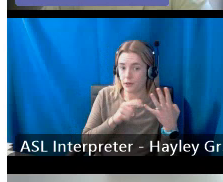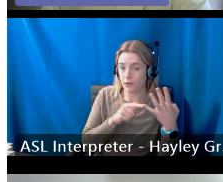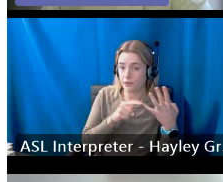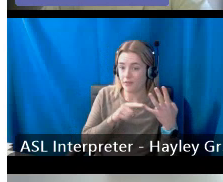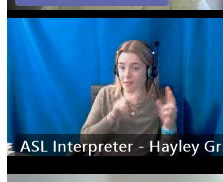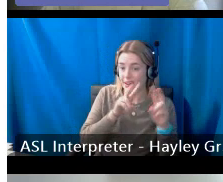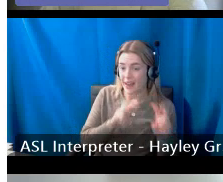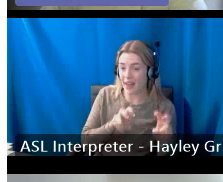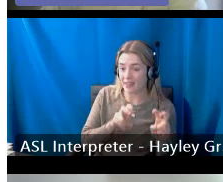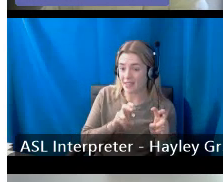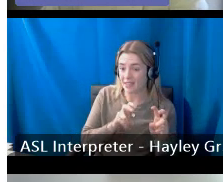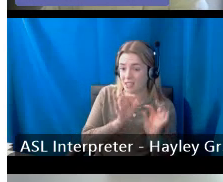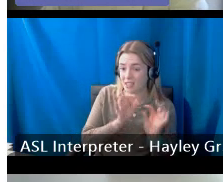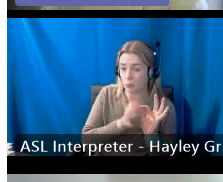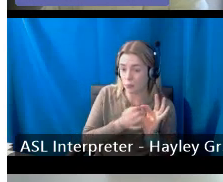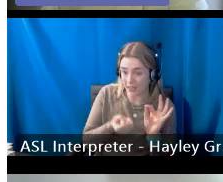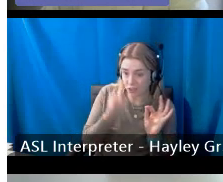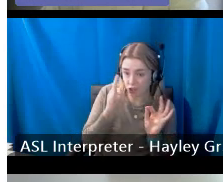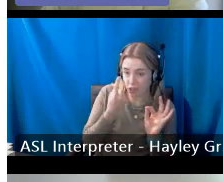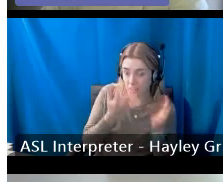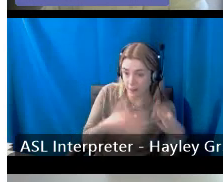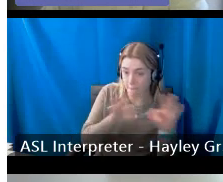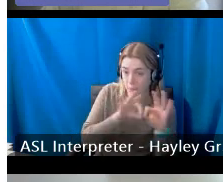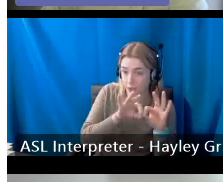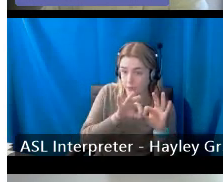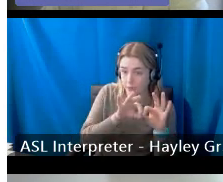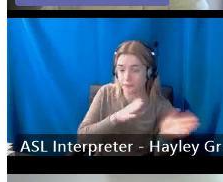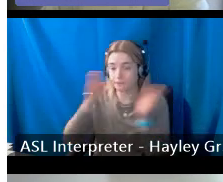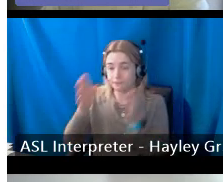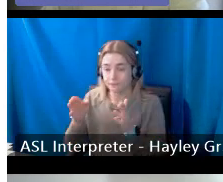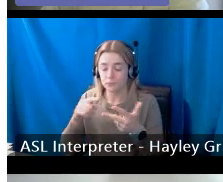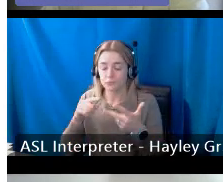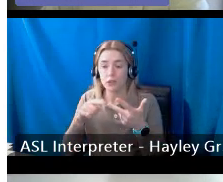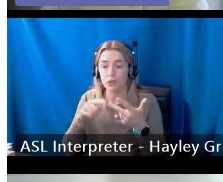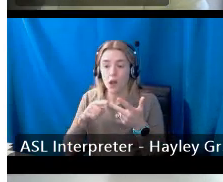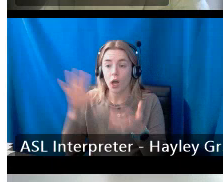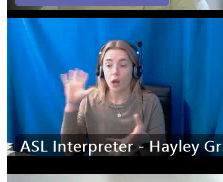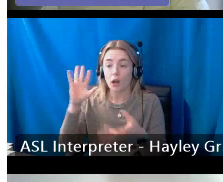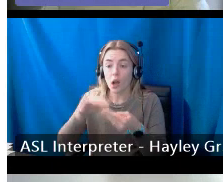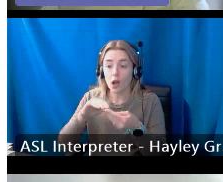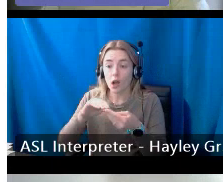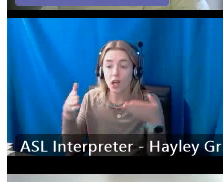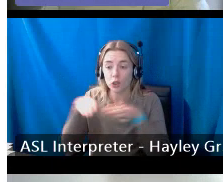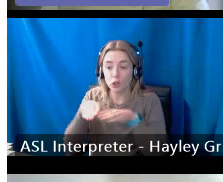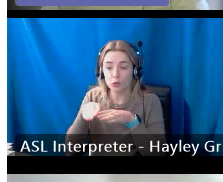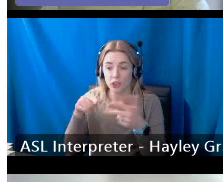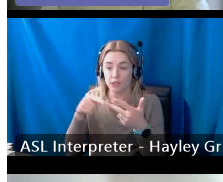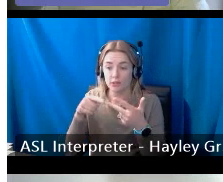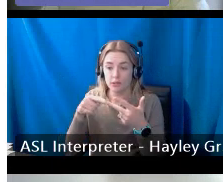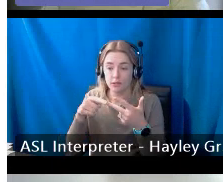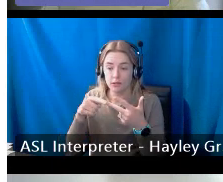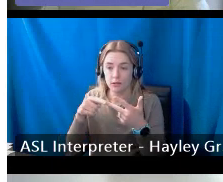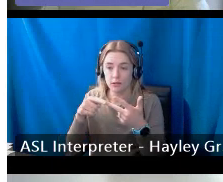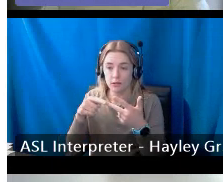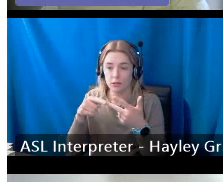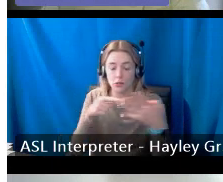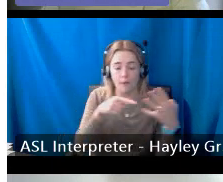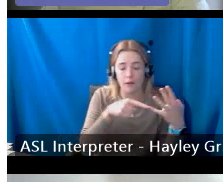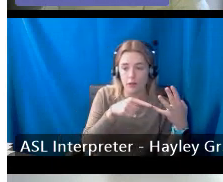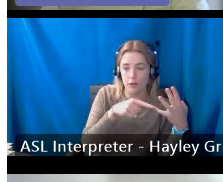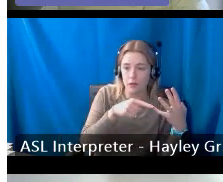in analysis and interpretation. I'm interested in drawing conclusions. Okay, that's what you're doing in the